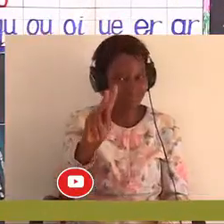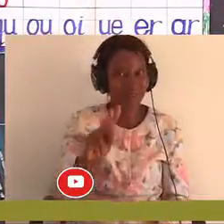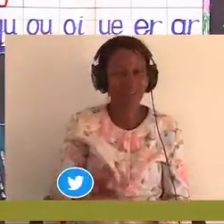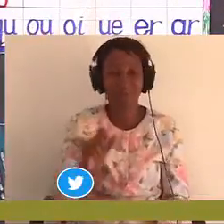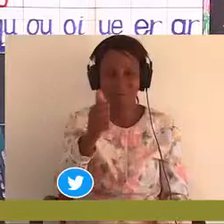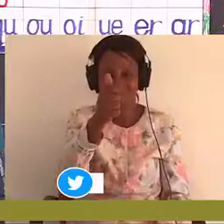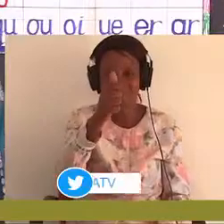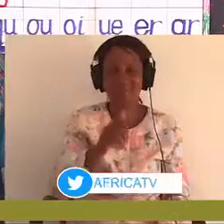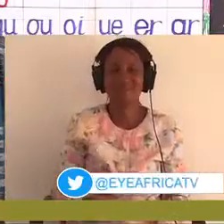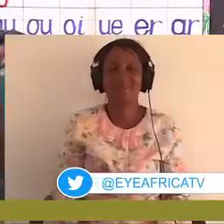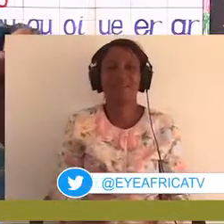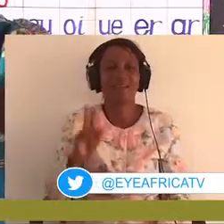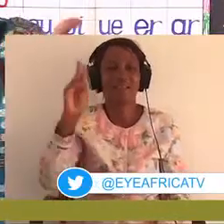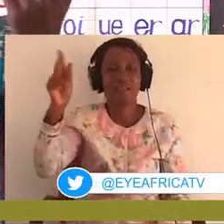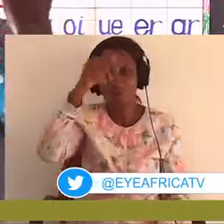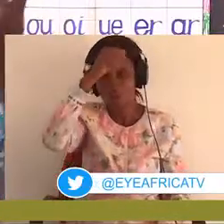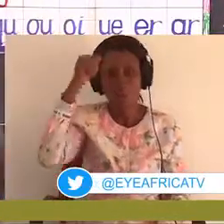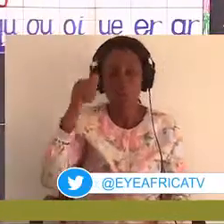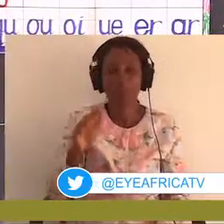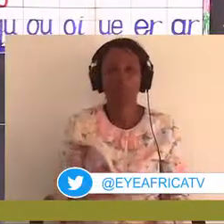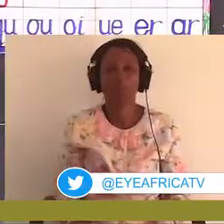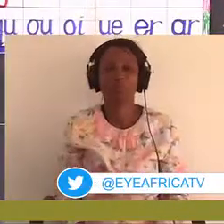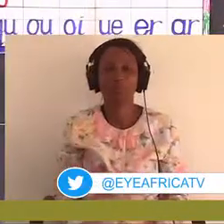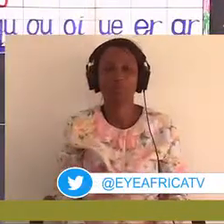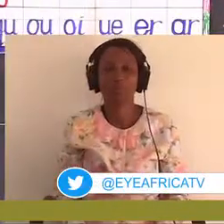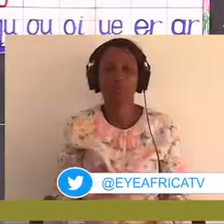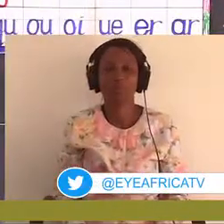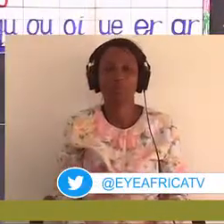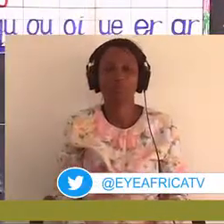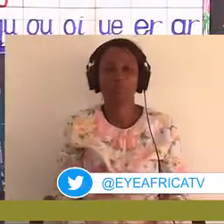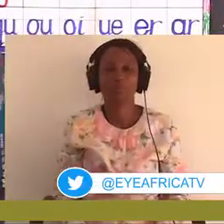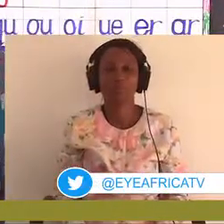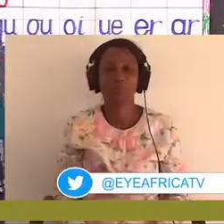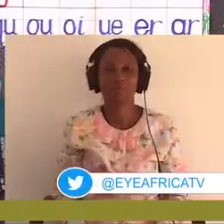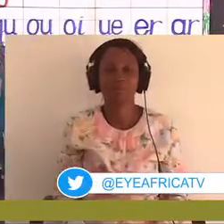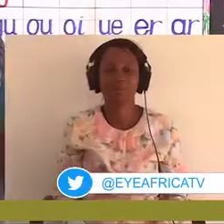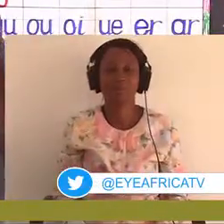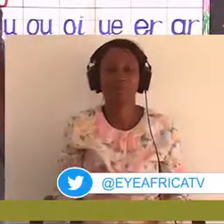Is that okay? Good. Now your homework.